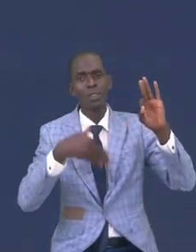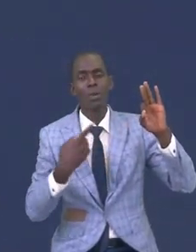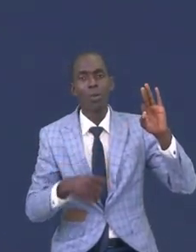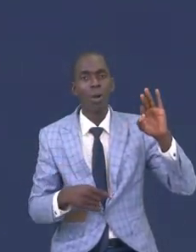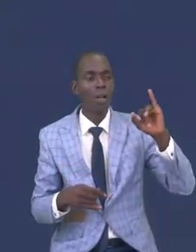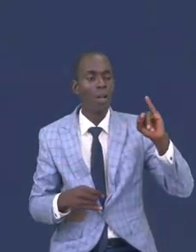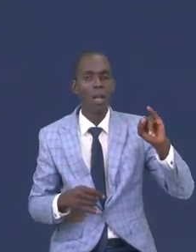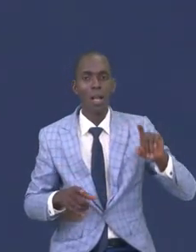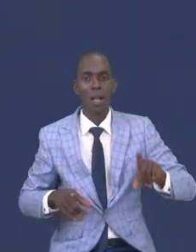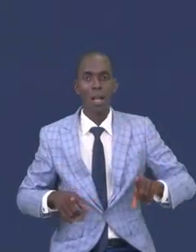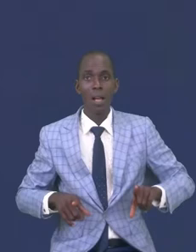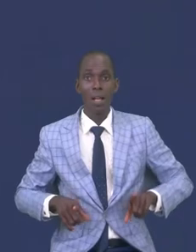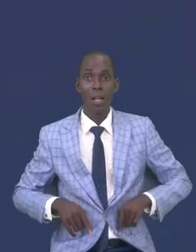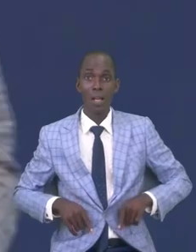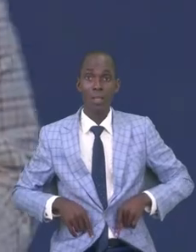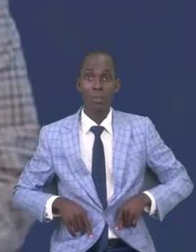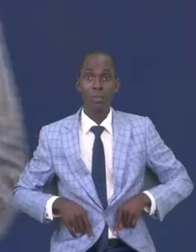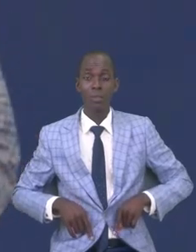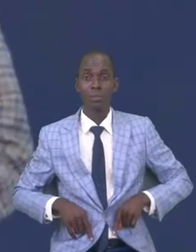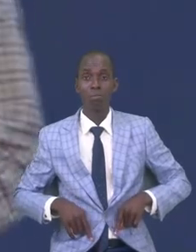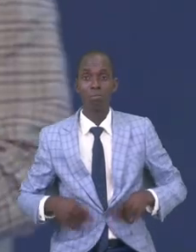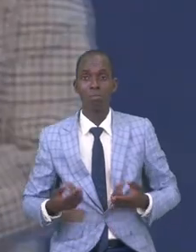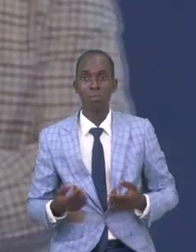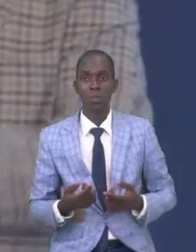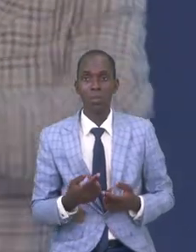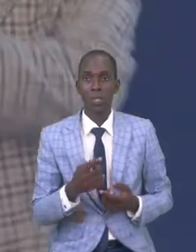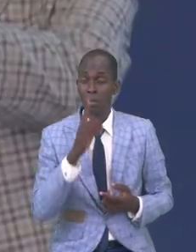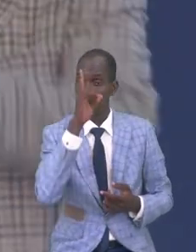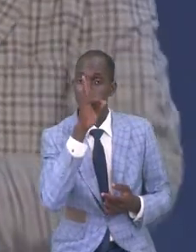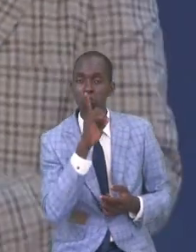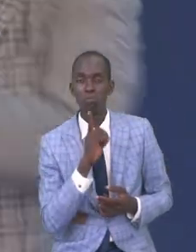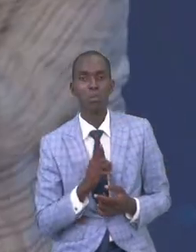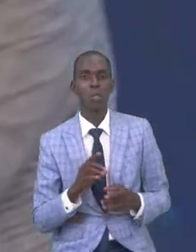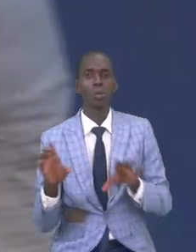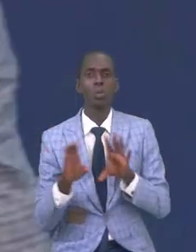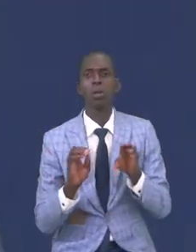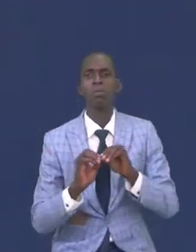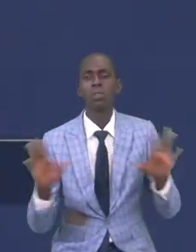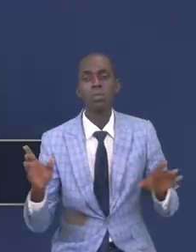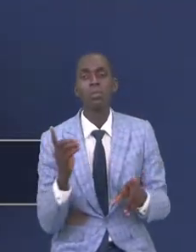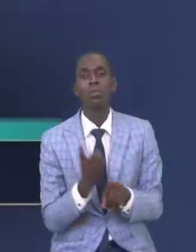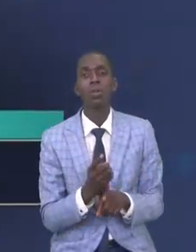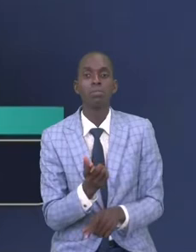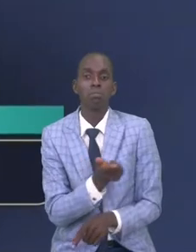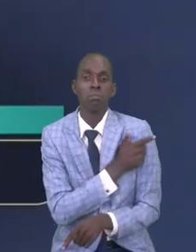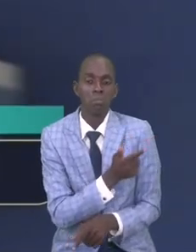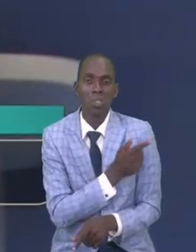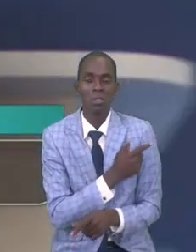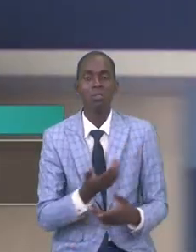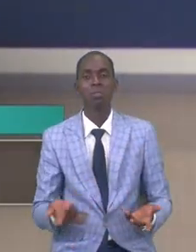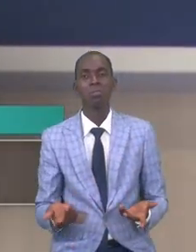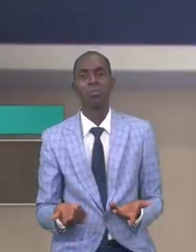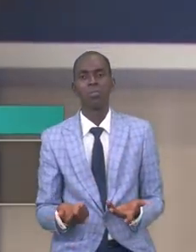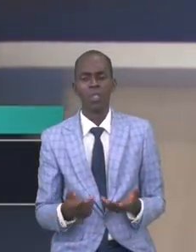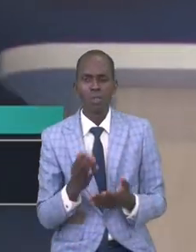idleness, idleness, idleness. We're just loafing here and there. If anybody asks you,